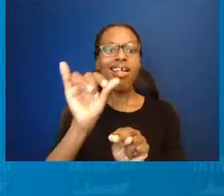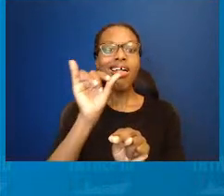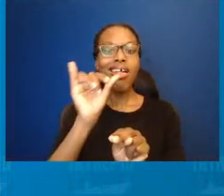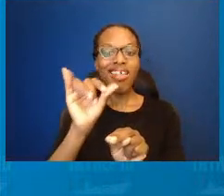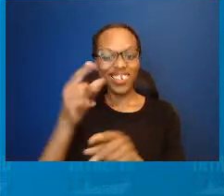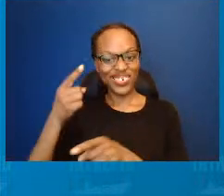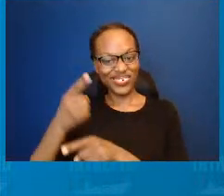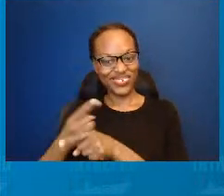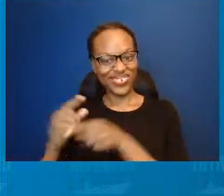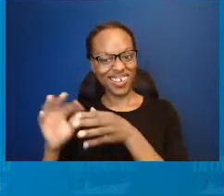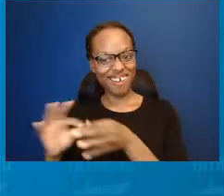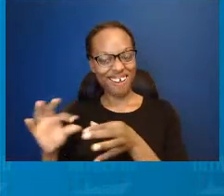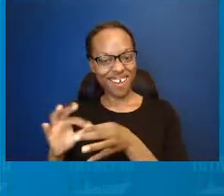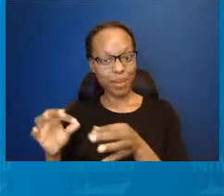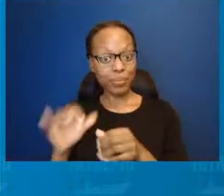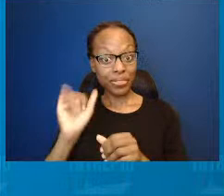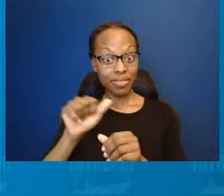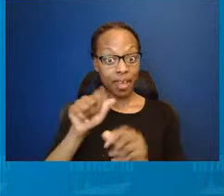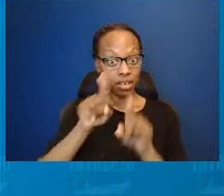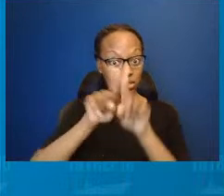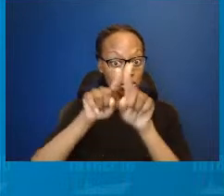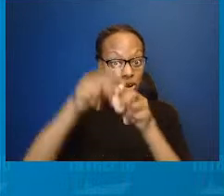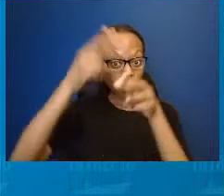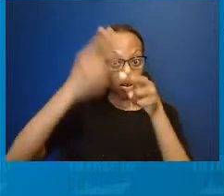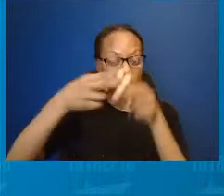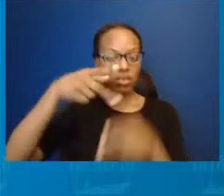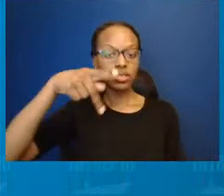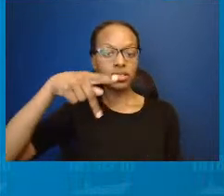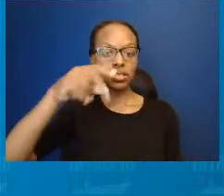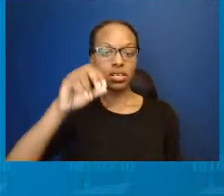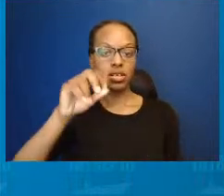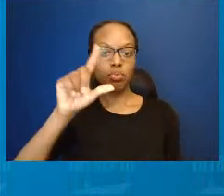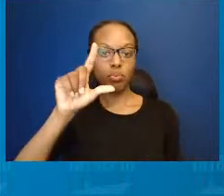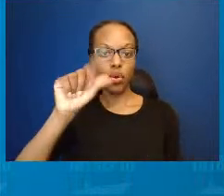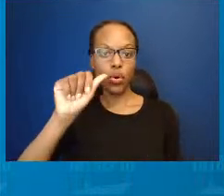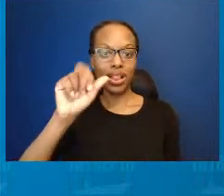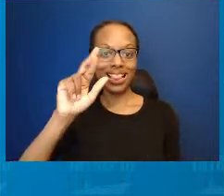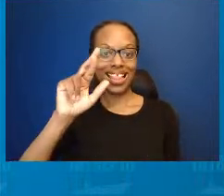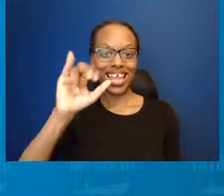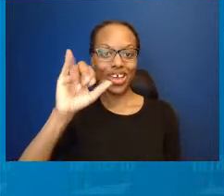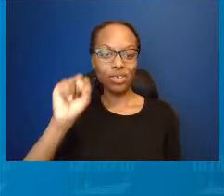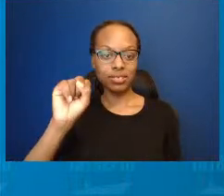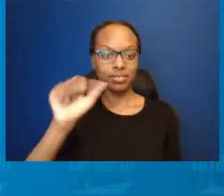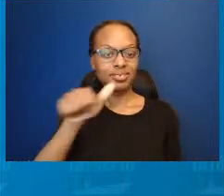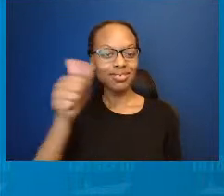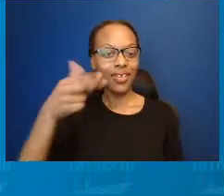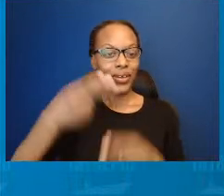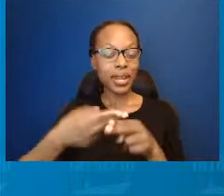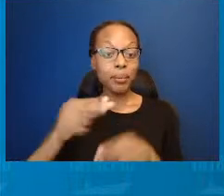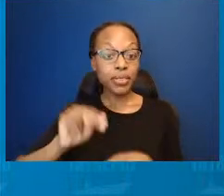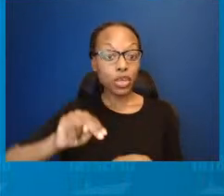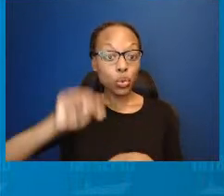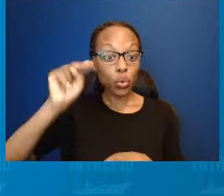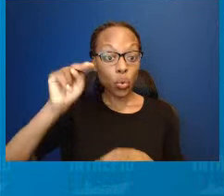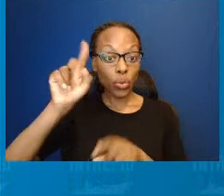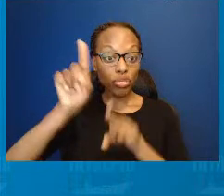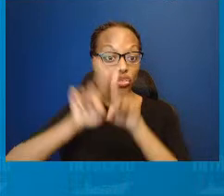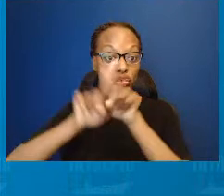it. This star here is known as Polaris, or the North Star. And the reason why